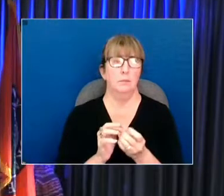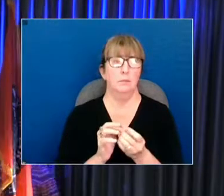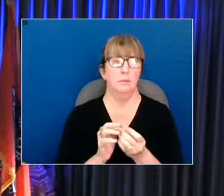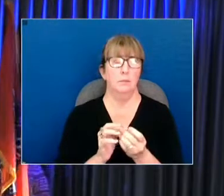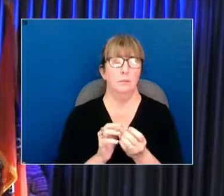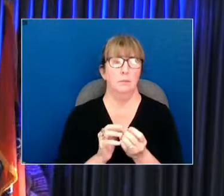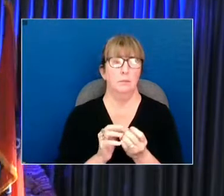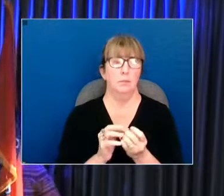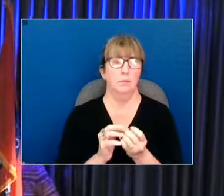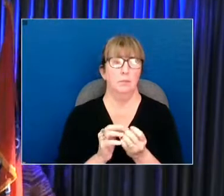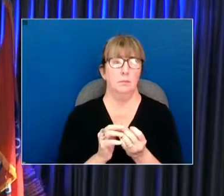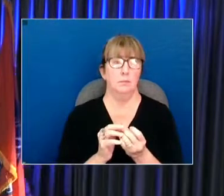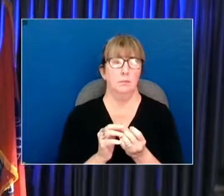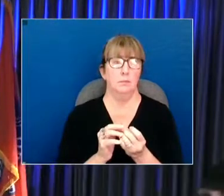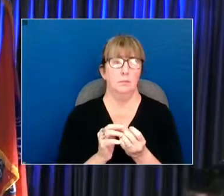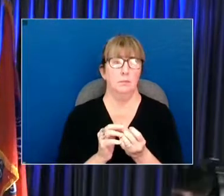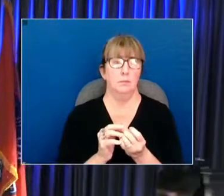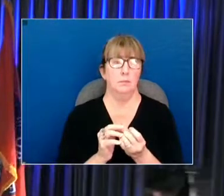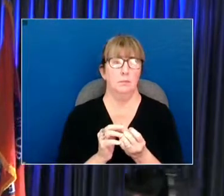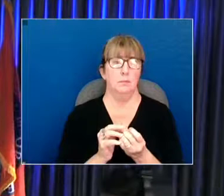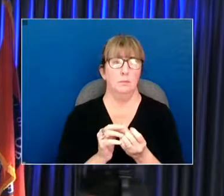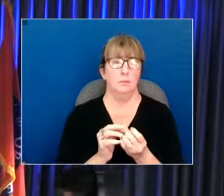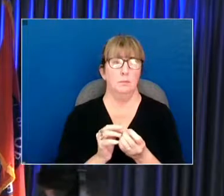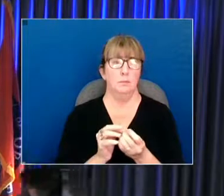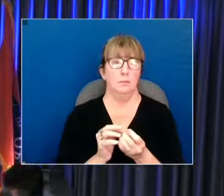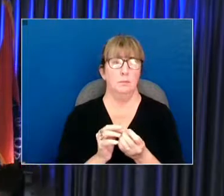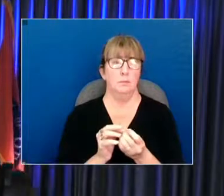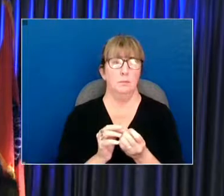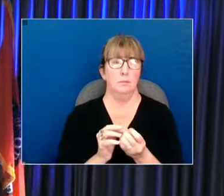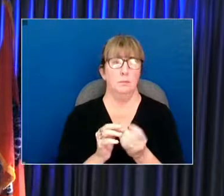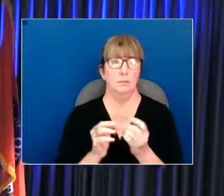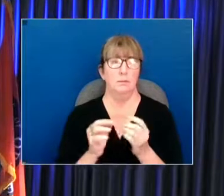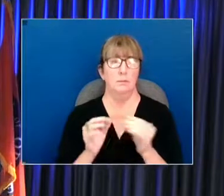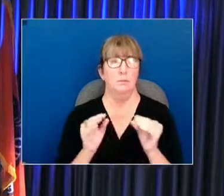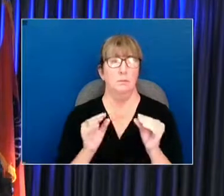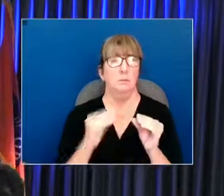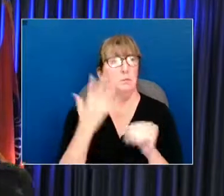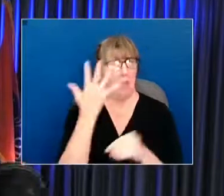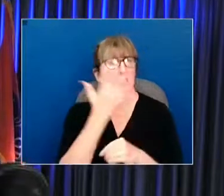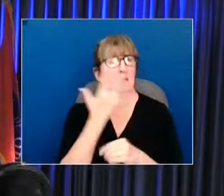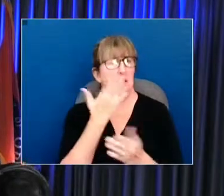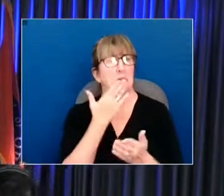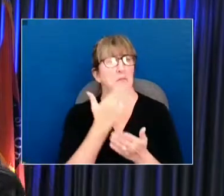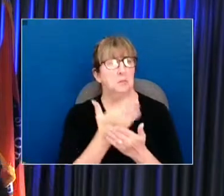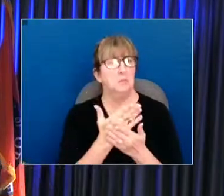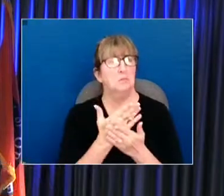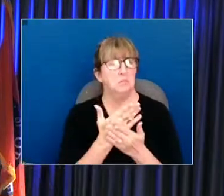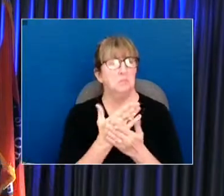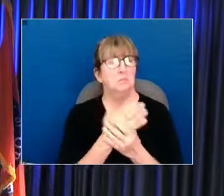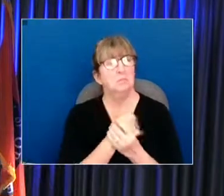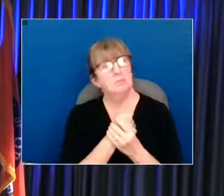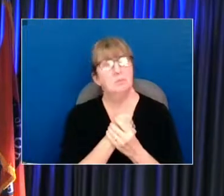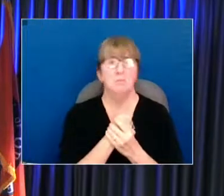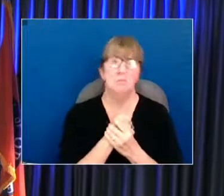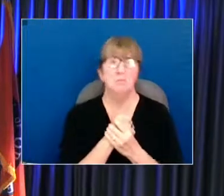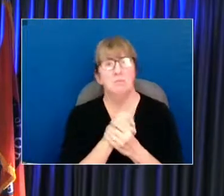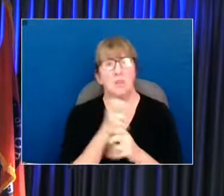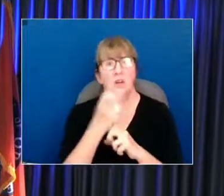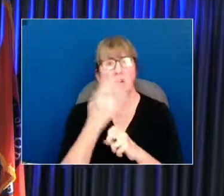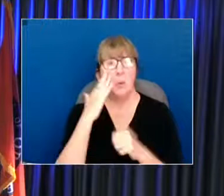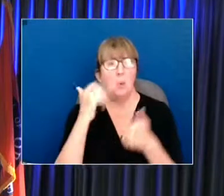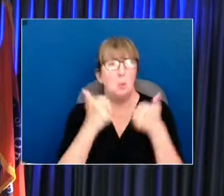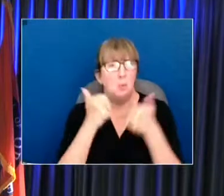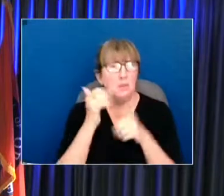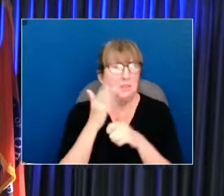All right, come top up. I think that looks pretty good. I think we'll have to, it's kind of hard to tell which flag's which.